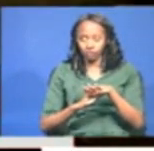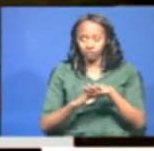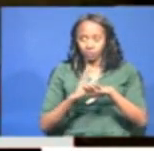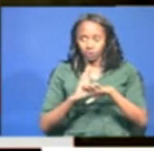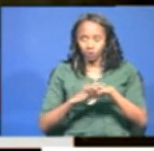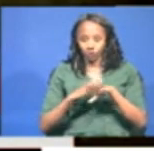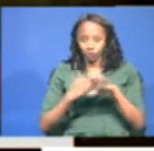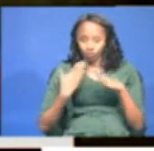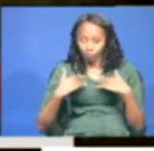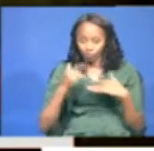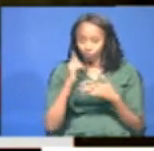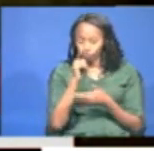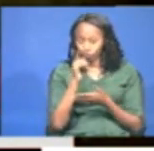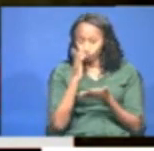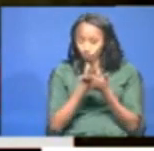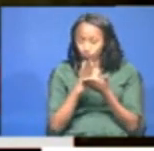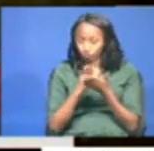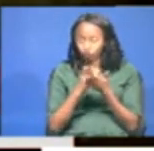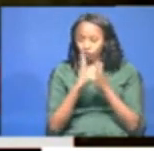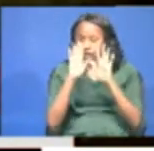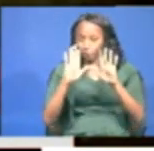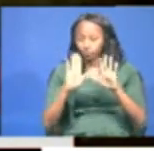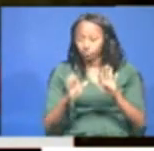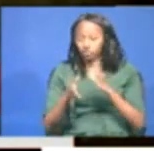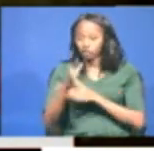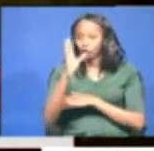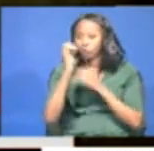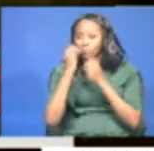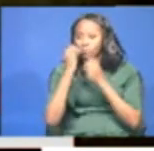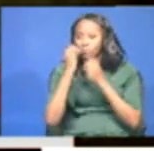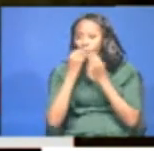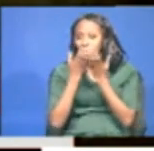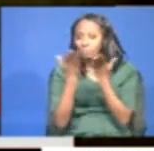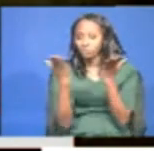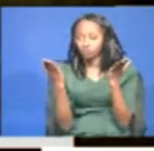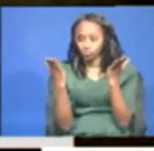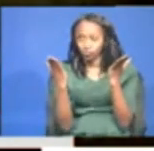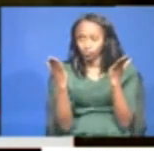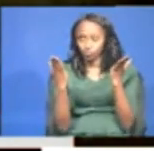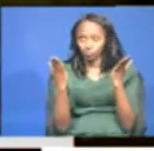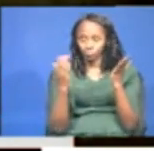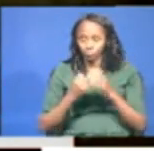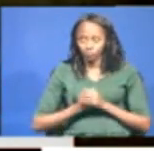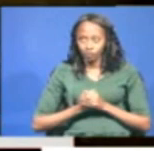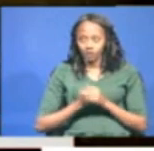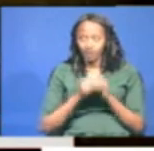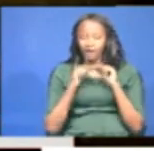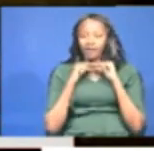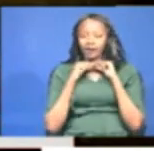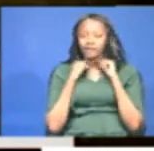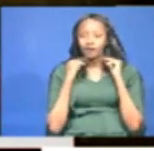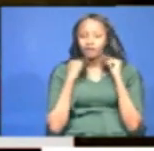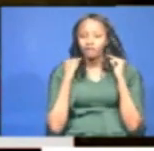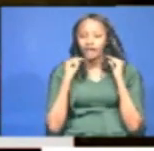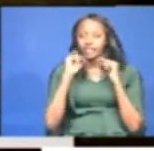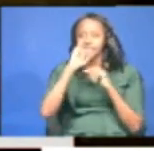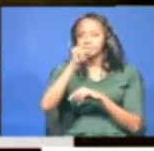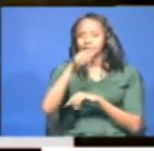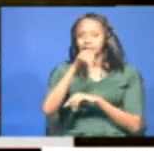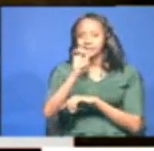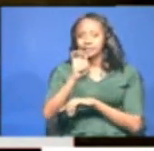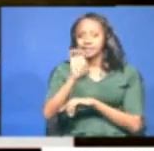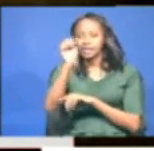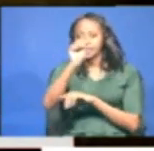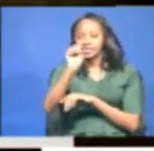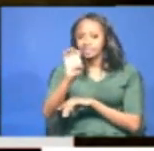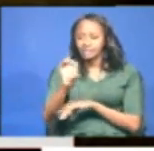Neguo. Gabi itu wa murathime. Na mwike wega. Reverend Jesse Kamau, I want to thank you. When I said